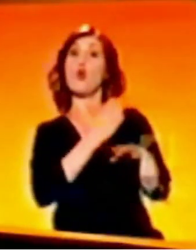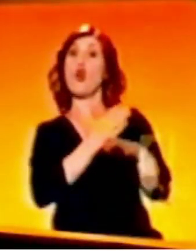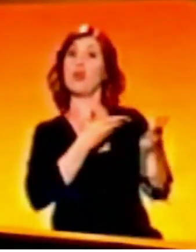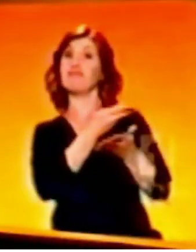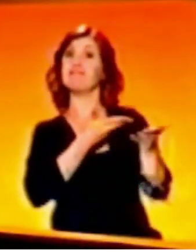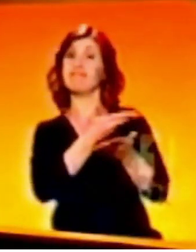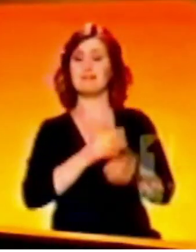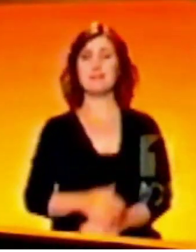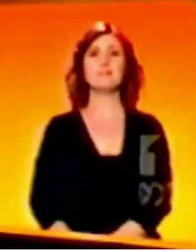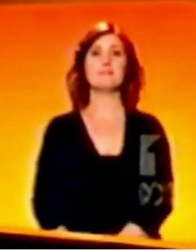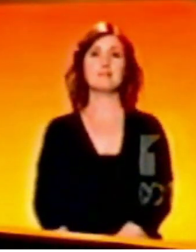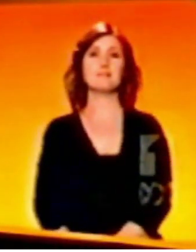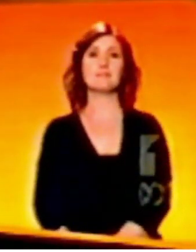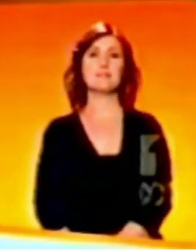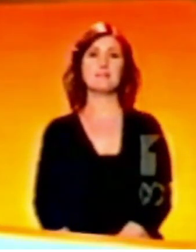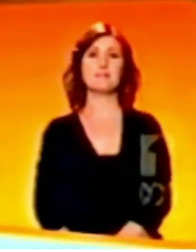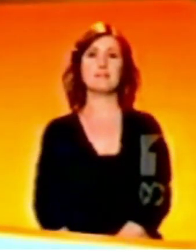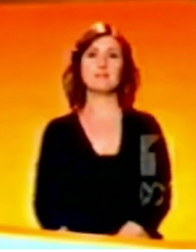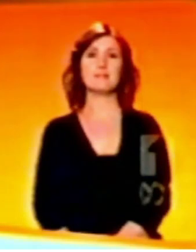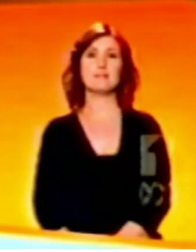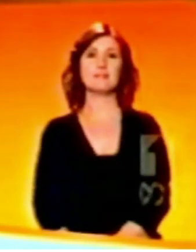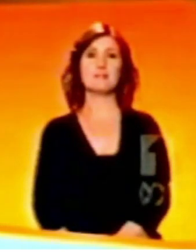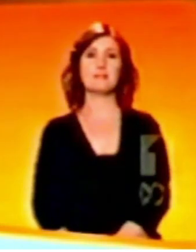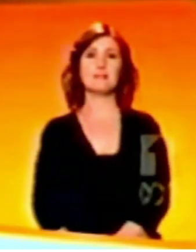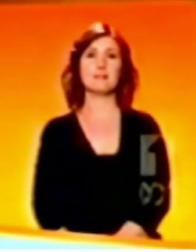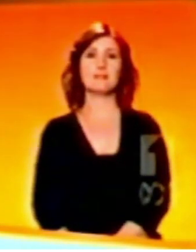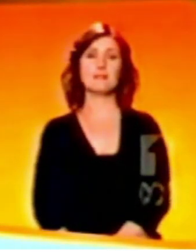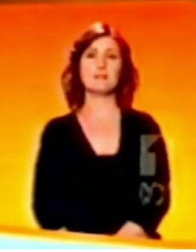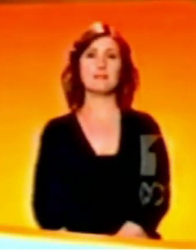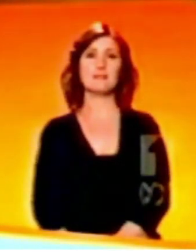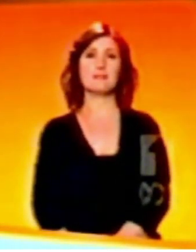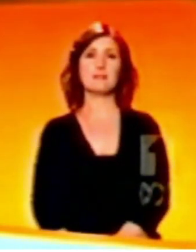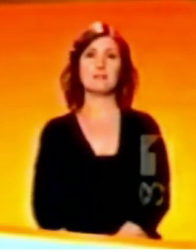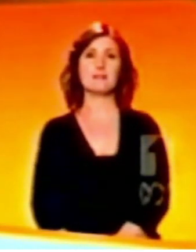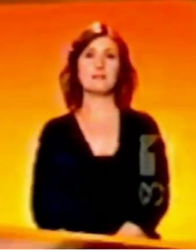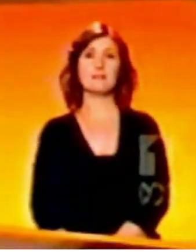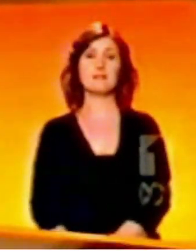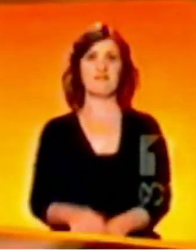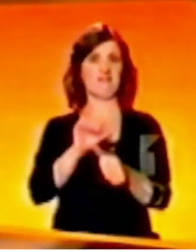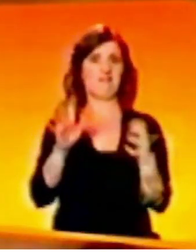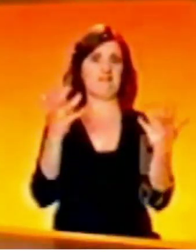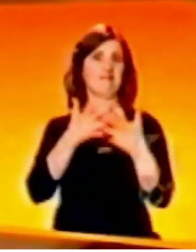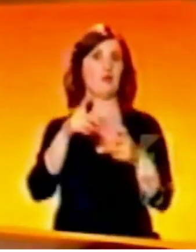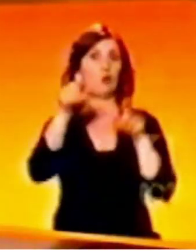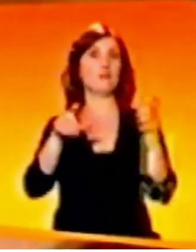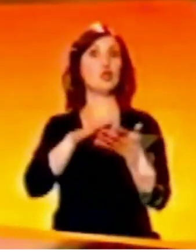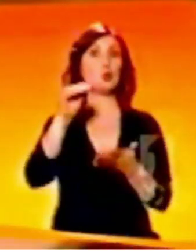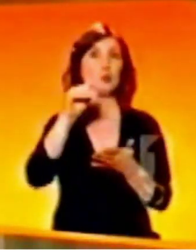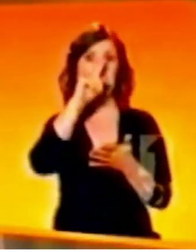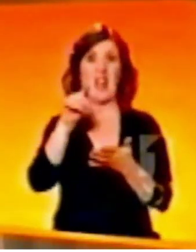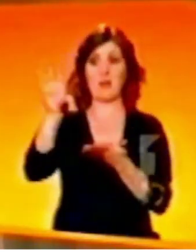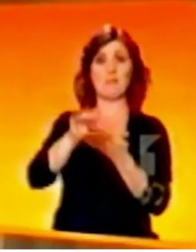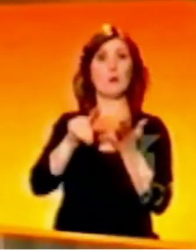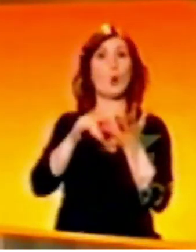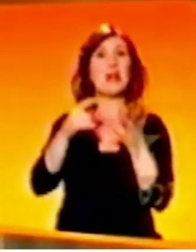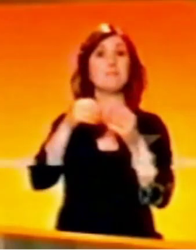work. Hello all, is the NVDA Virtual Synthesis exposed for external applications? It's great for students because you can copy